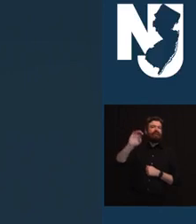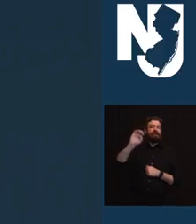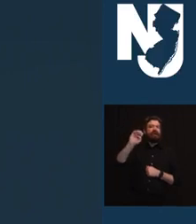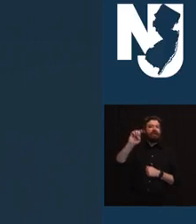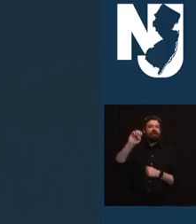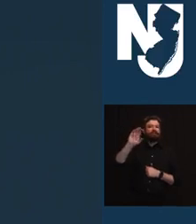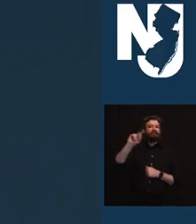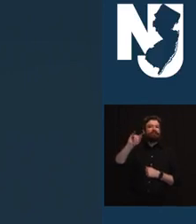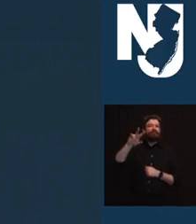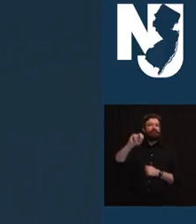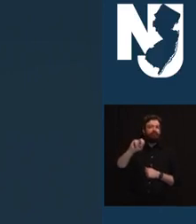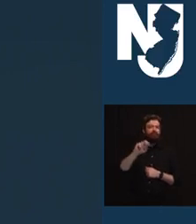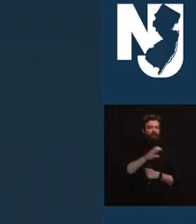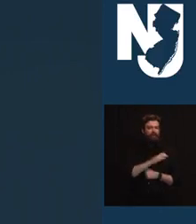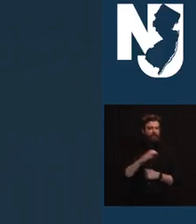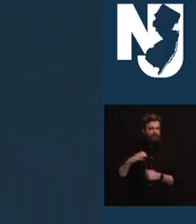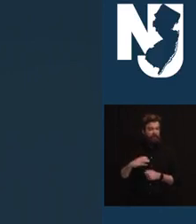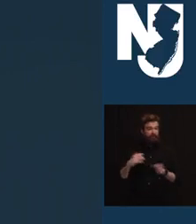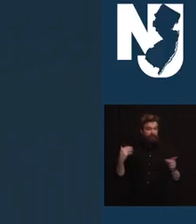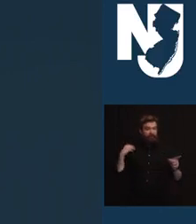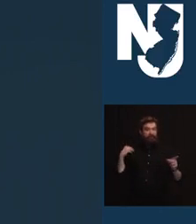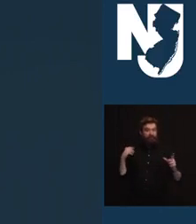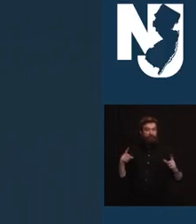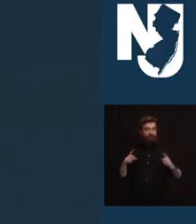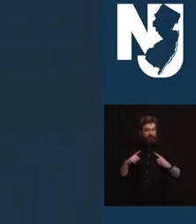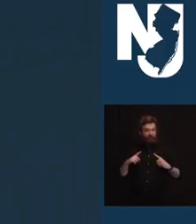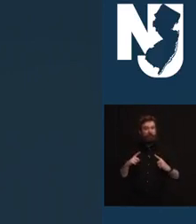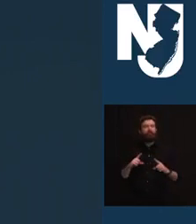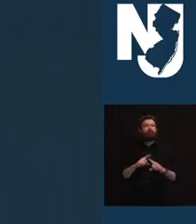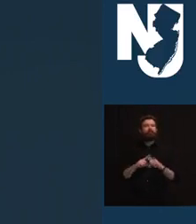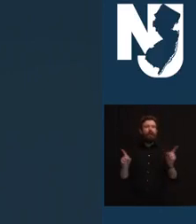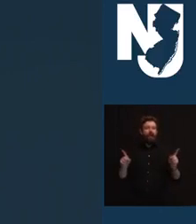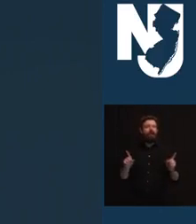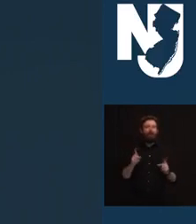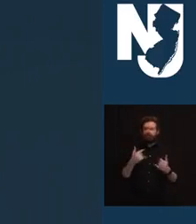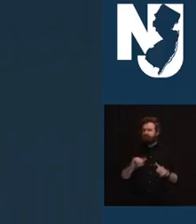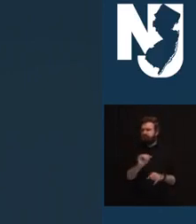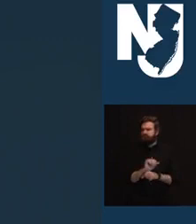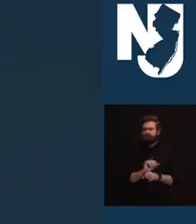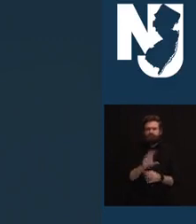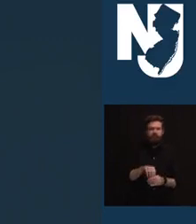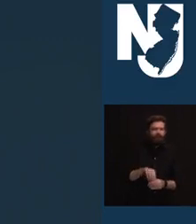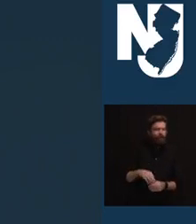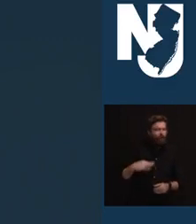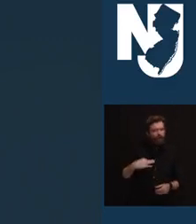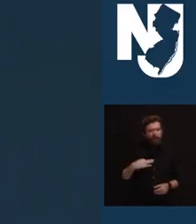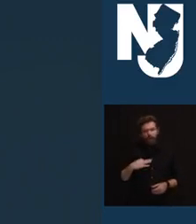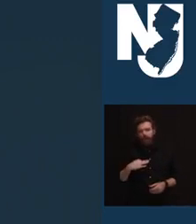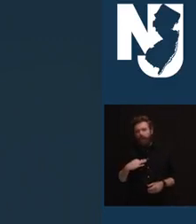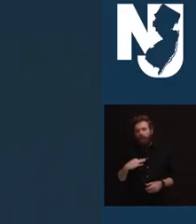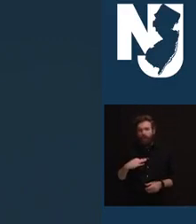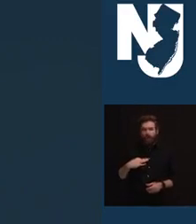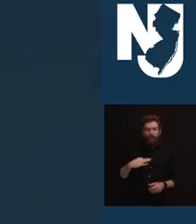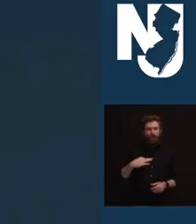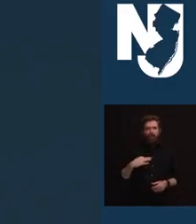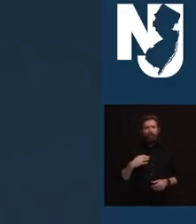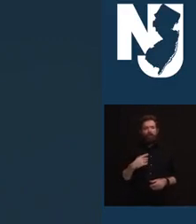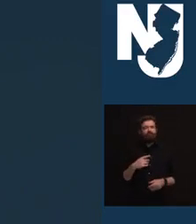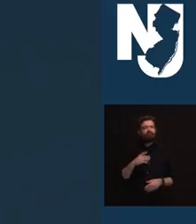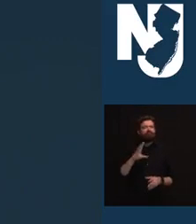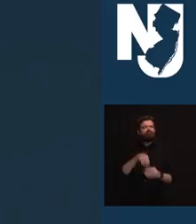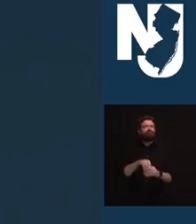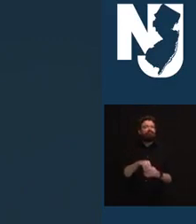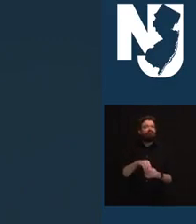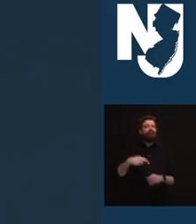continued to support our education and faith communities and the struggles for social justice in any way she could. She leaves